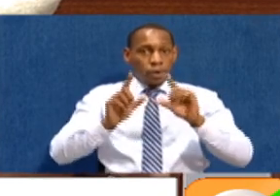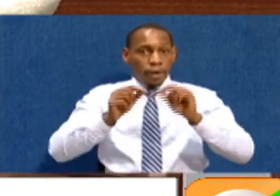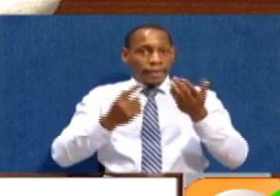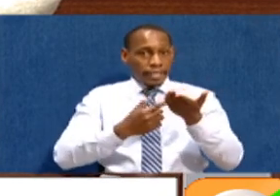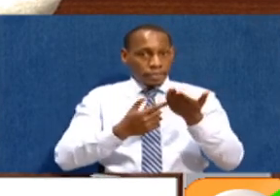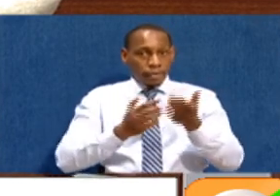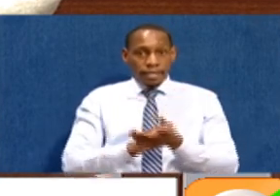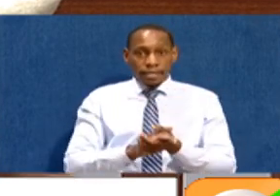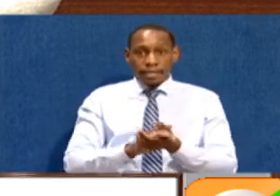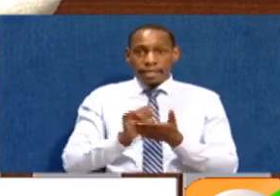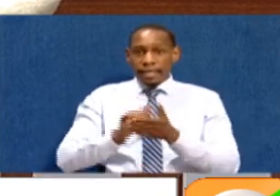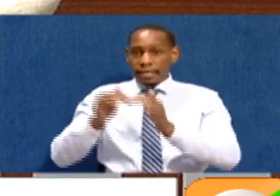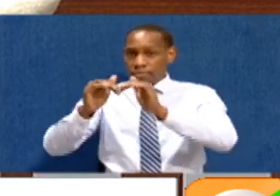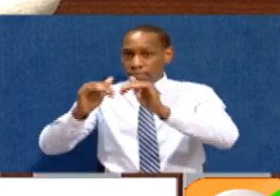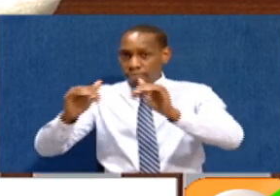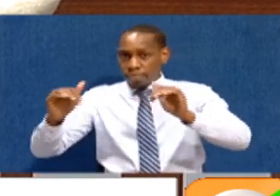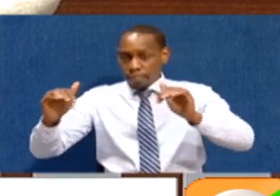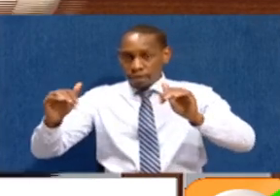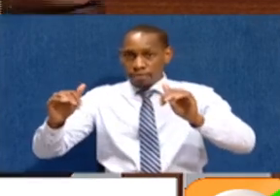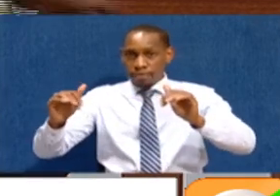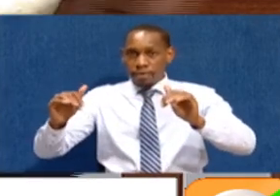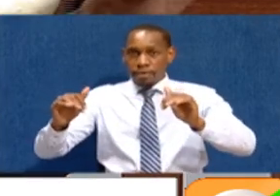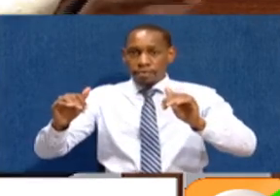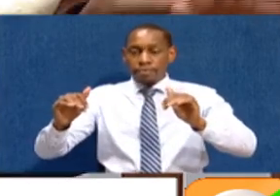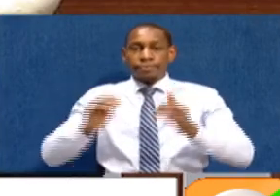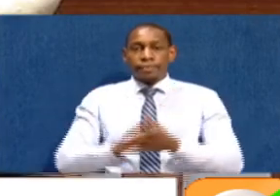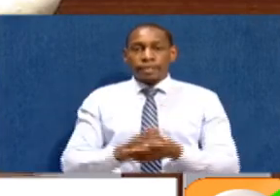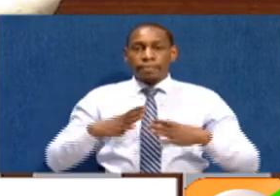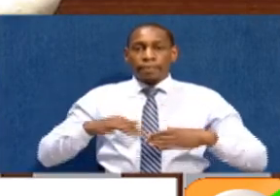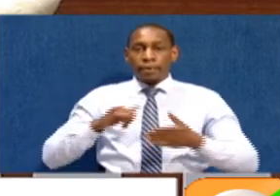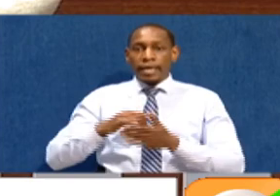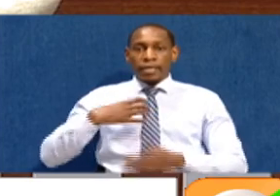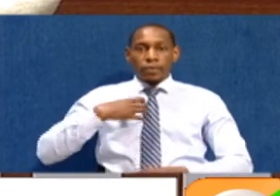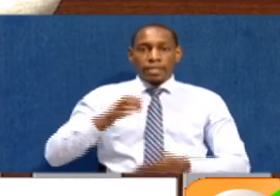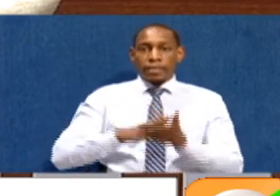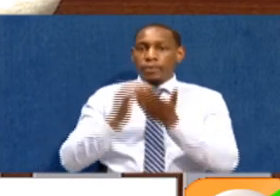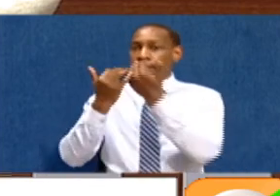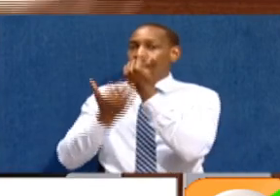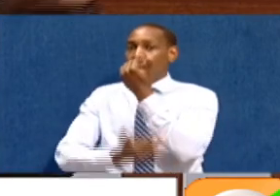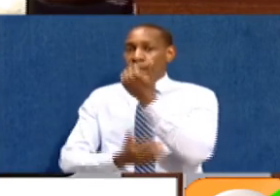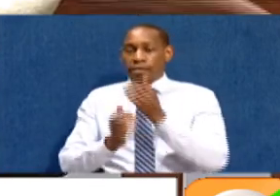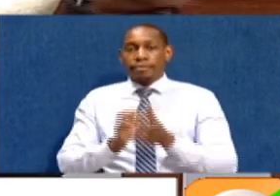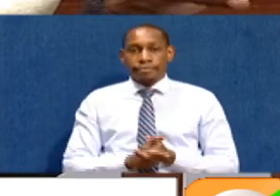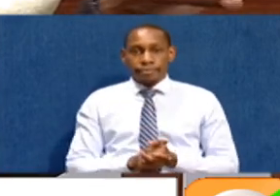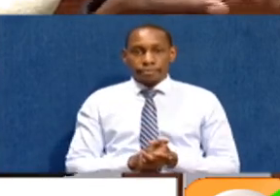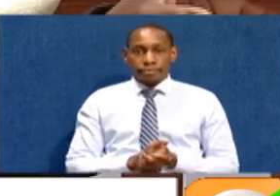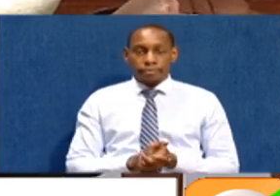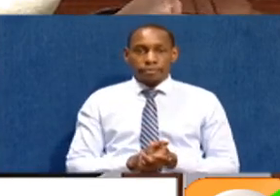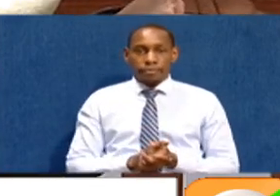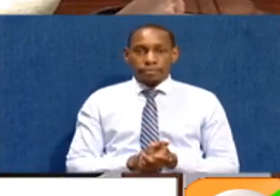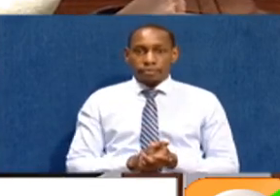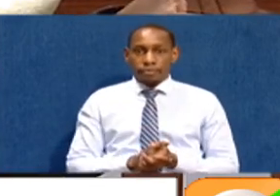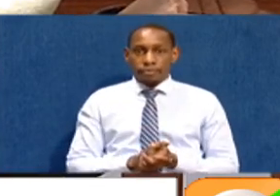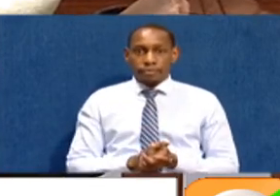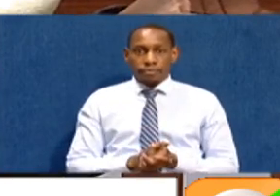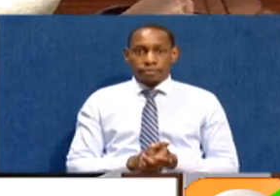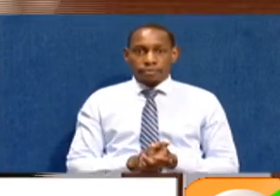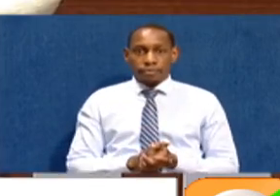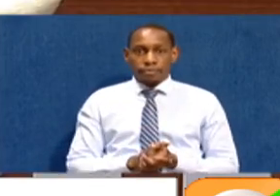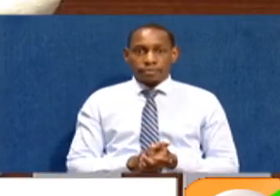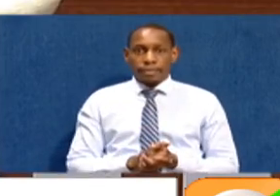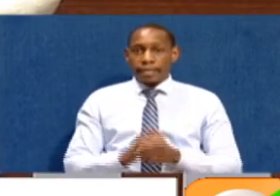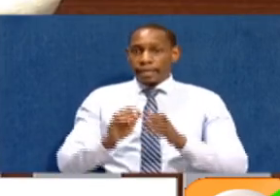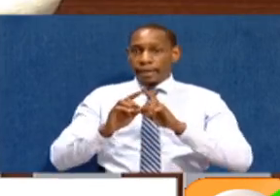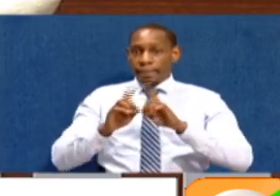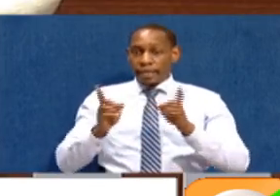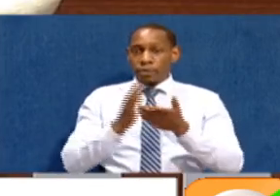Kiswahili. Imegawanywa kwa mabwana na watwana. Kuna wa mabwana na watwana.